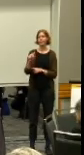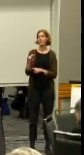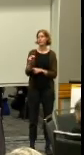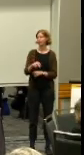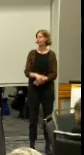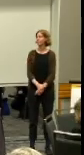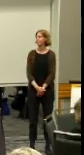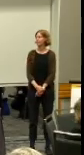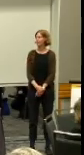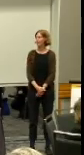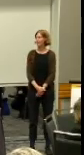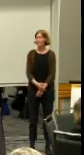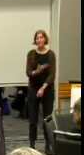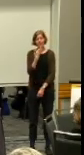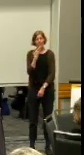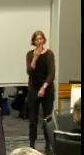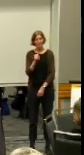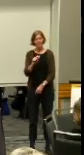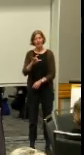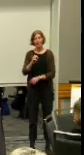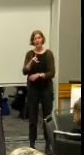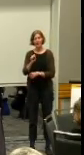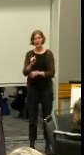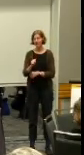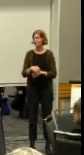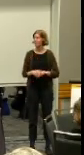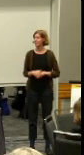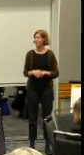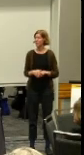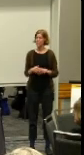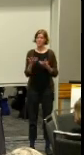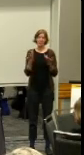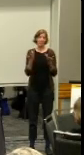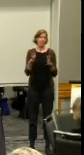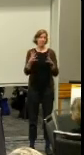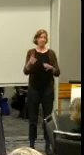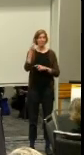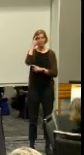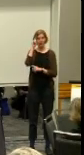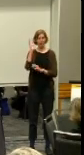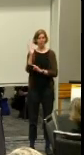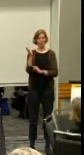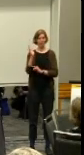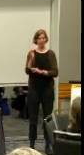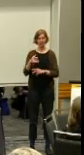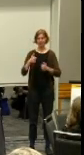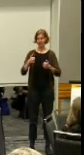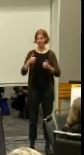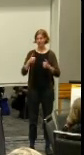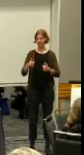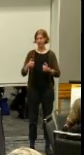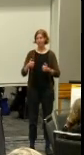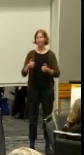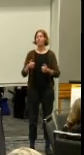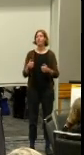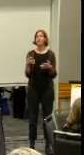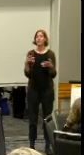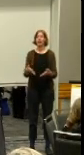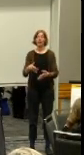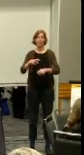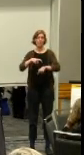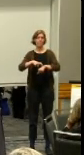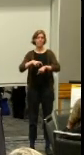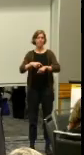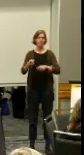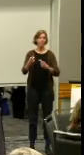All right, thanks, Alexis. That is the presentation. So we're right on time for Q&A. If